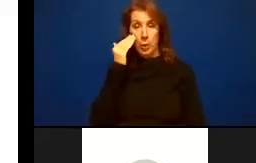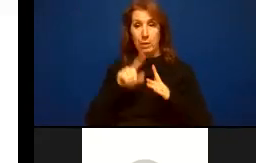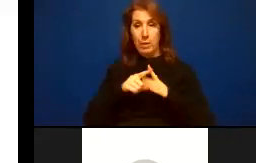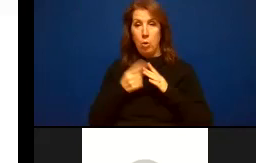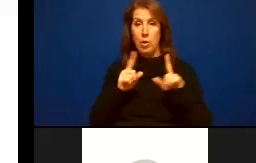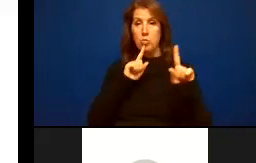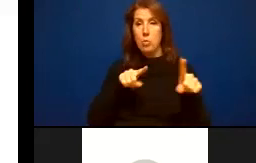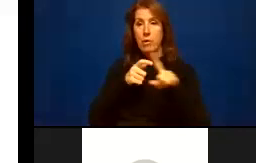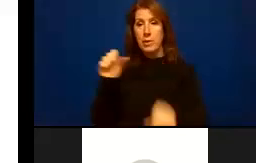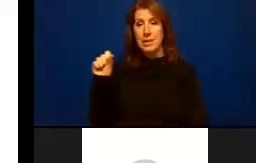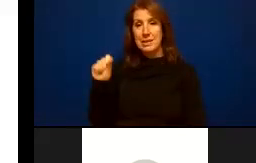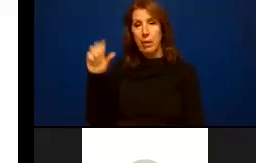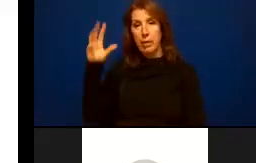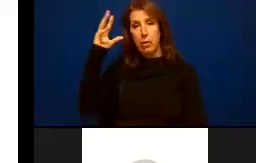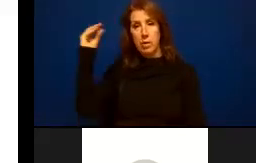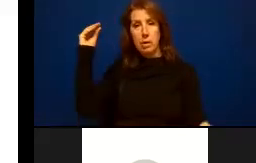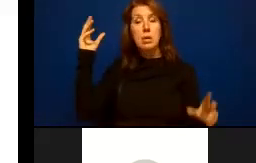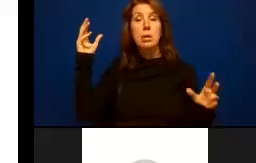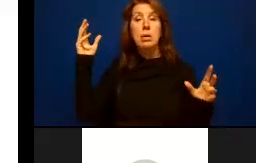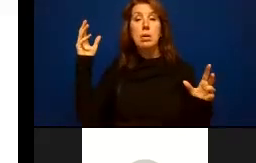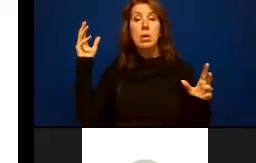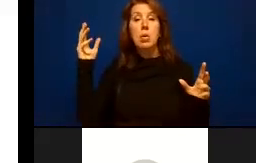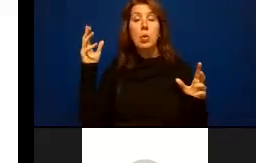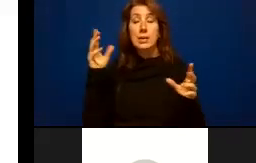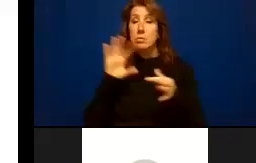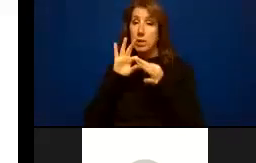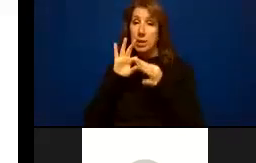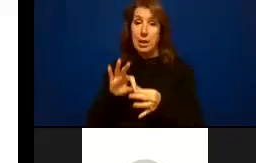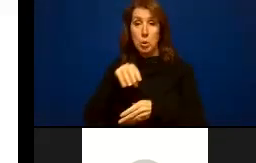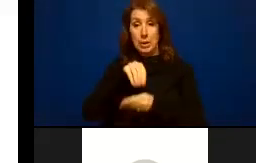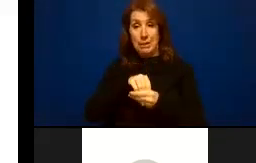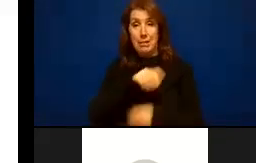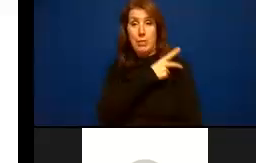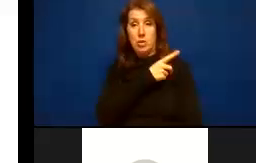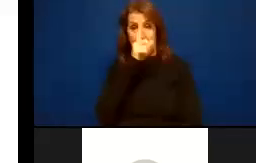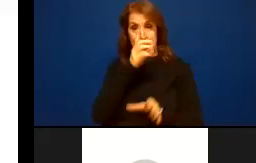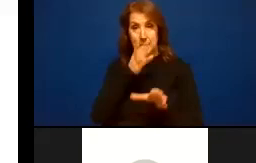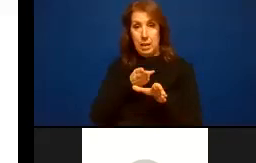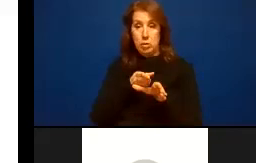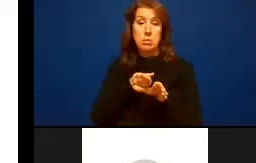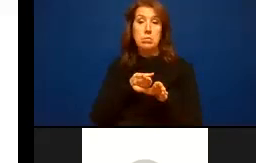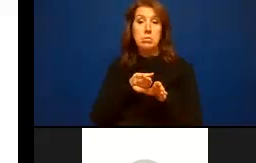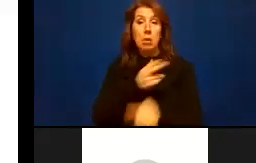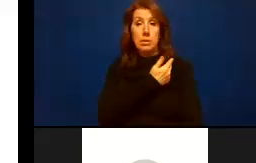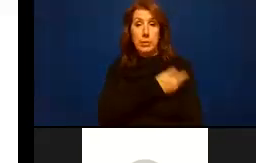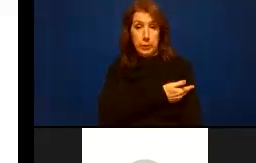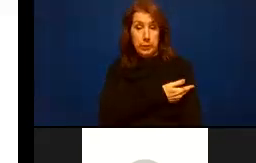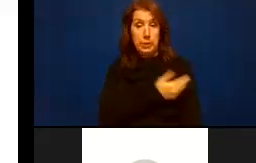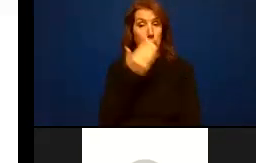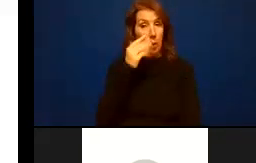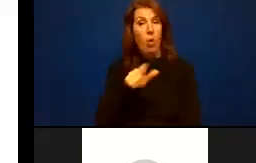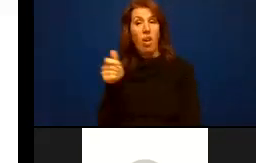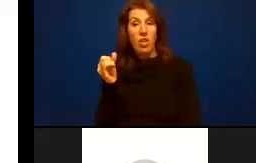South Korea was of a number of deaths in an inpatient psychiatric facility there. And we know that other